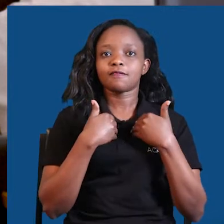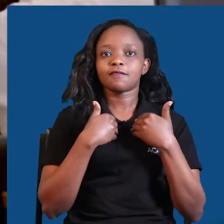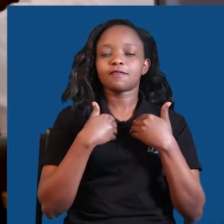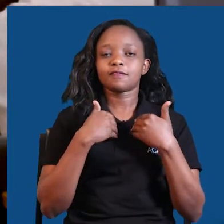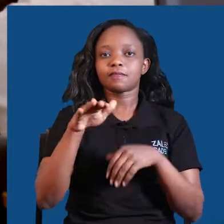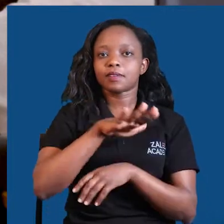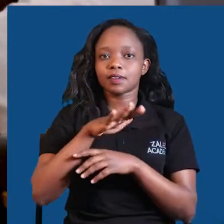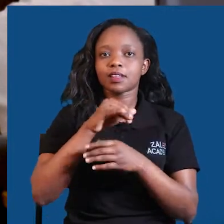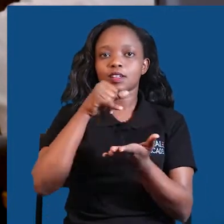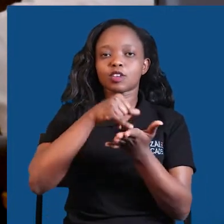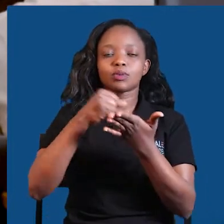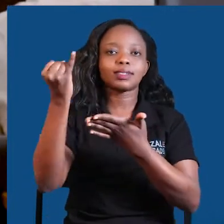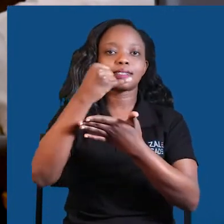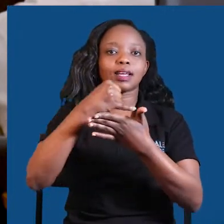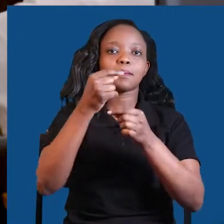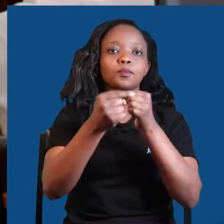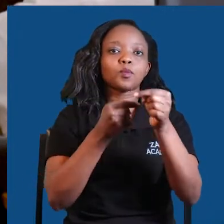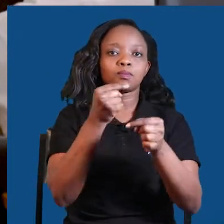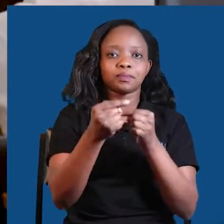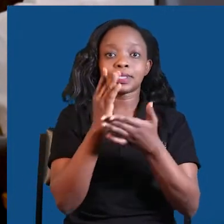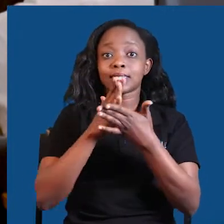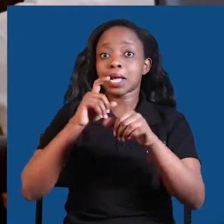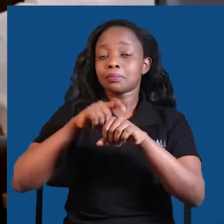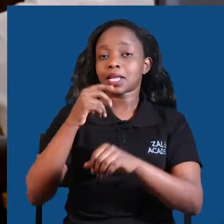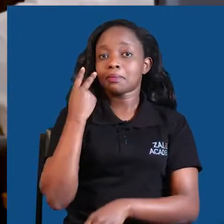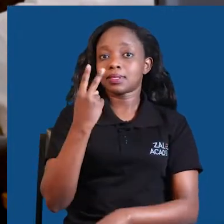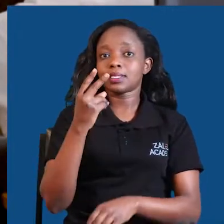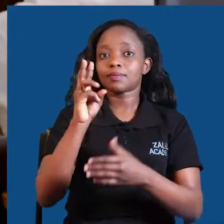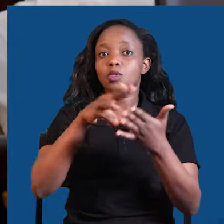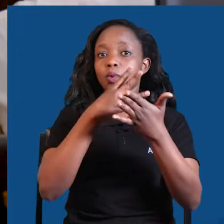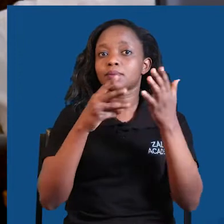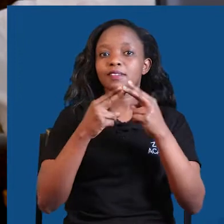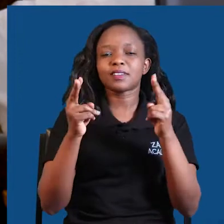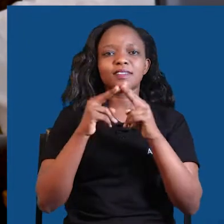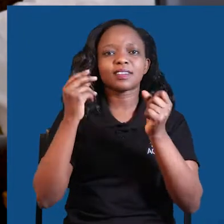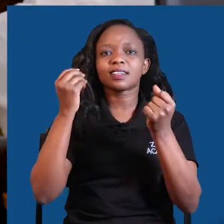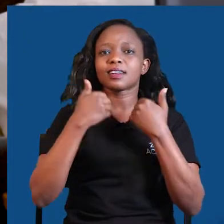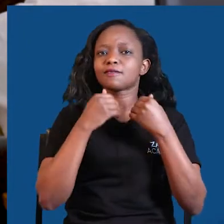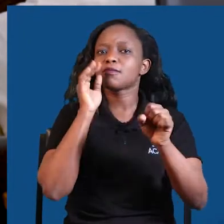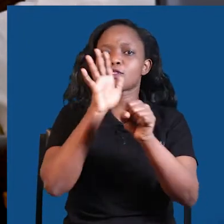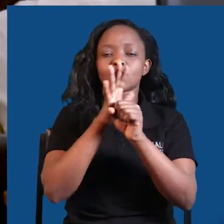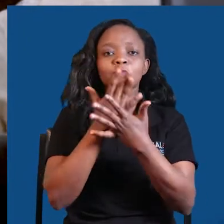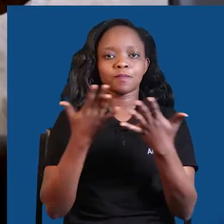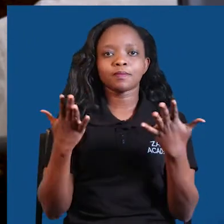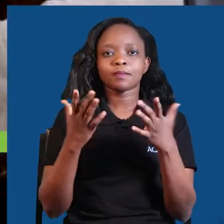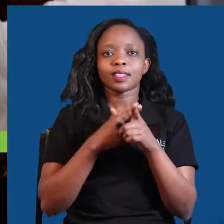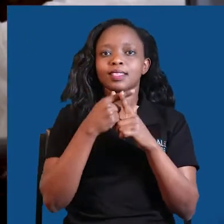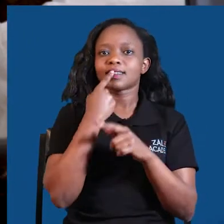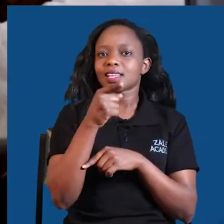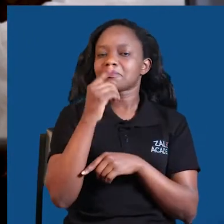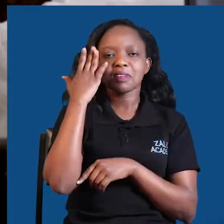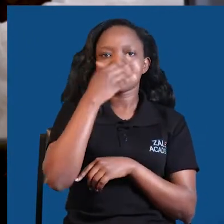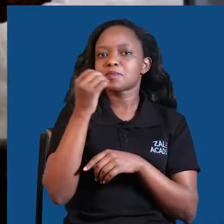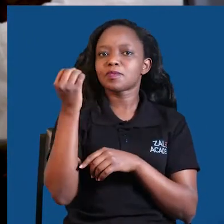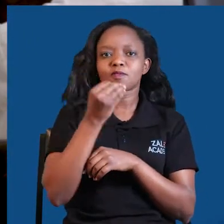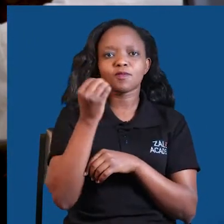We have that part is part of the design process. So at times you find our website is very cluttered, right? And then you